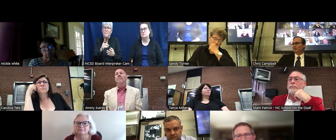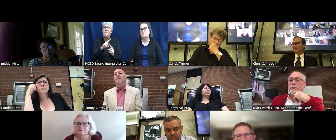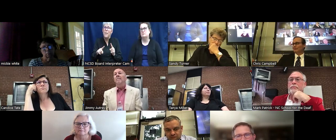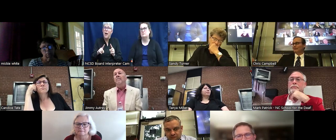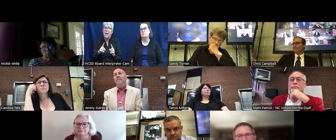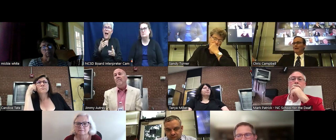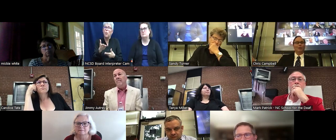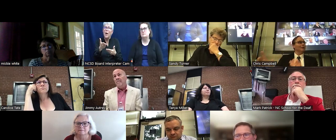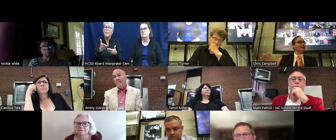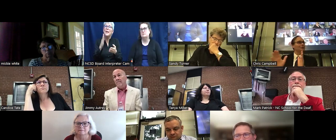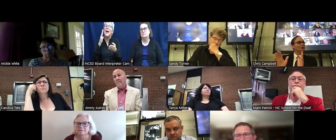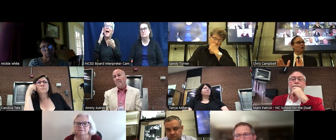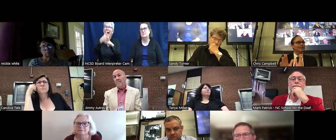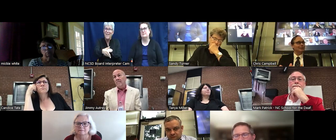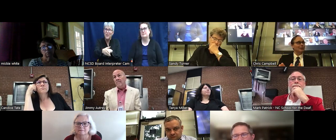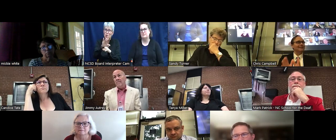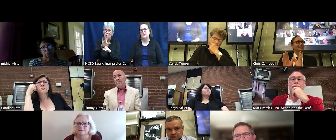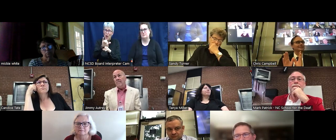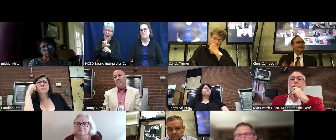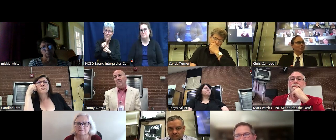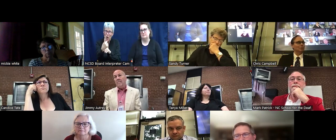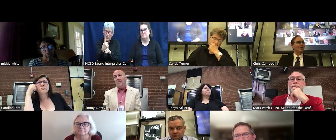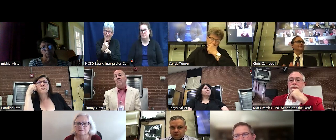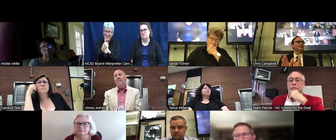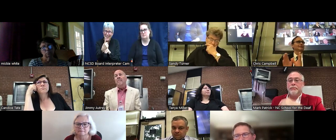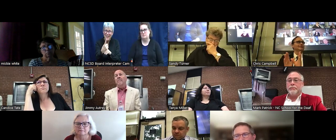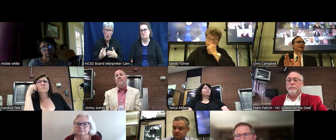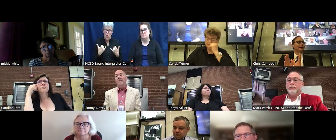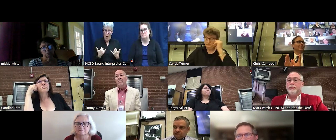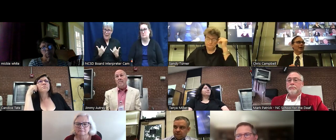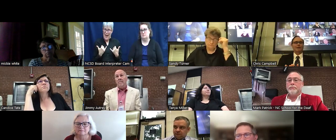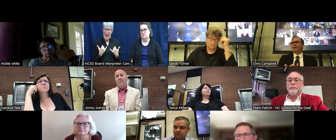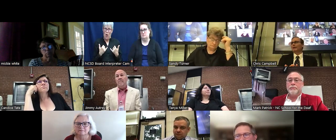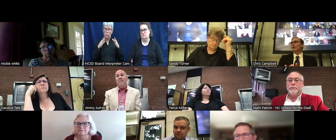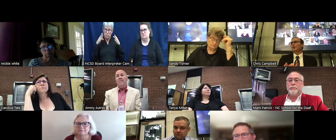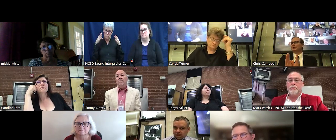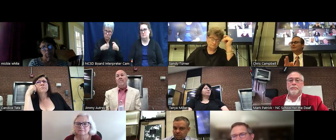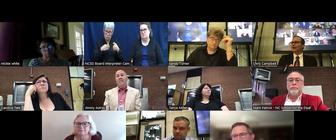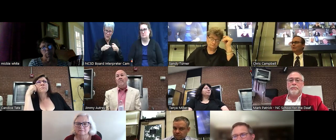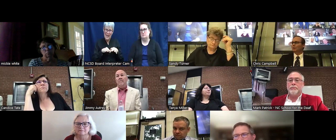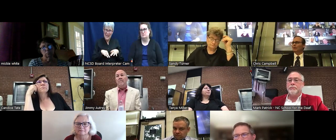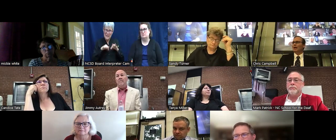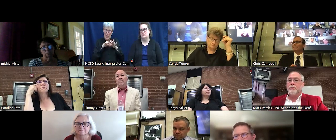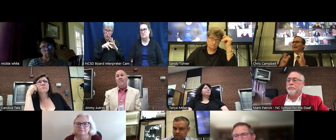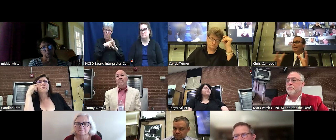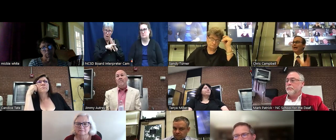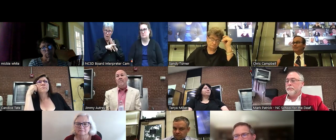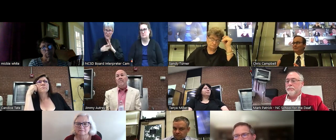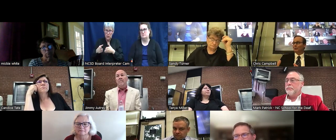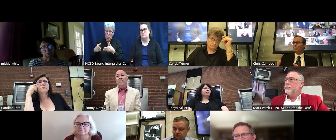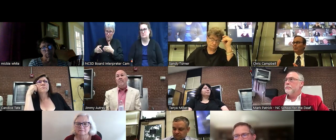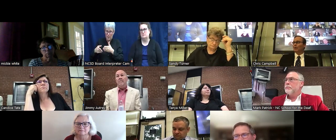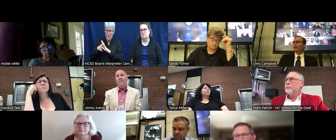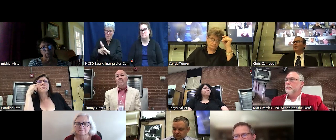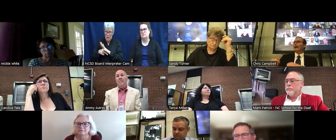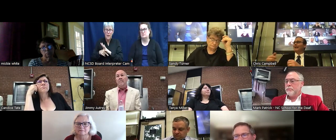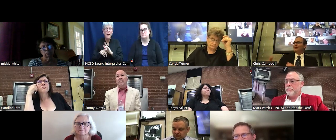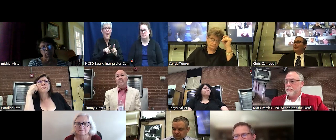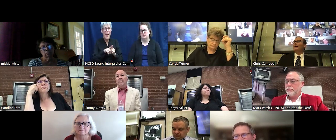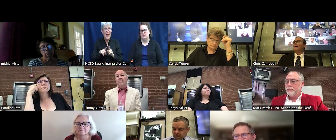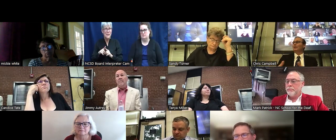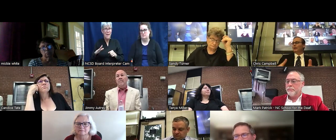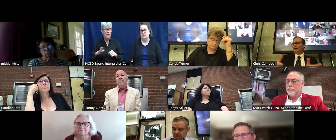1st. Let's just look at the essential policies, the recommended policies at your July meeting as a full board,